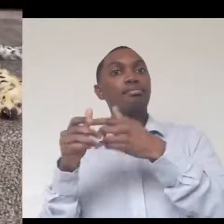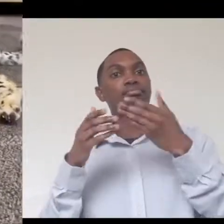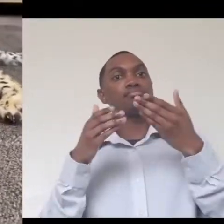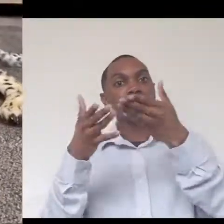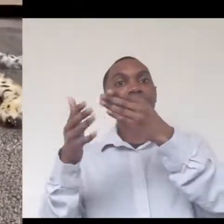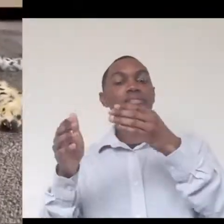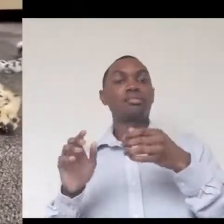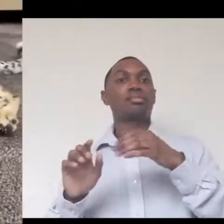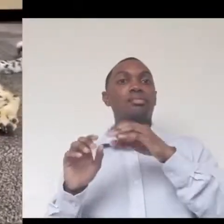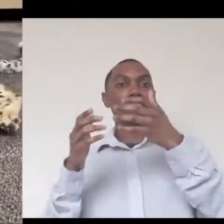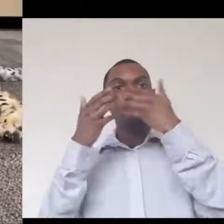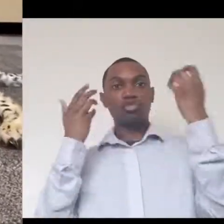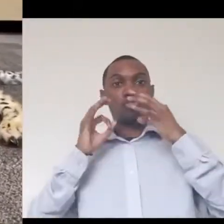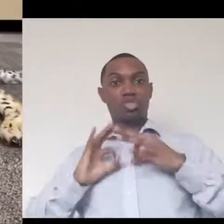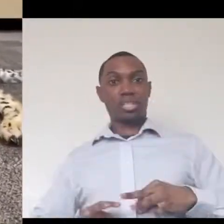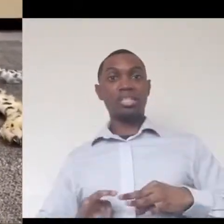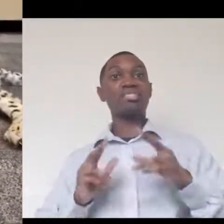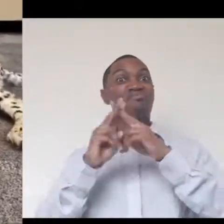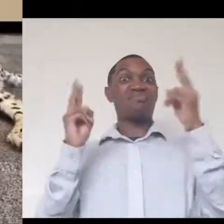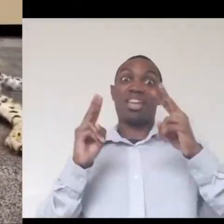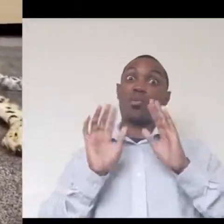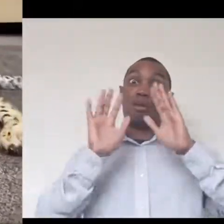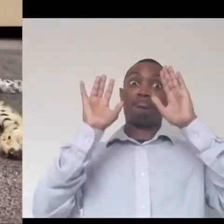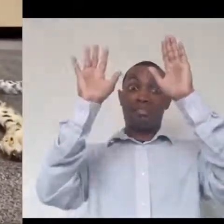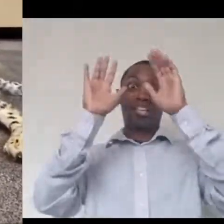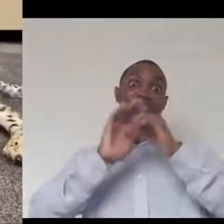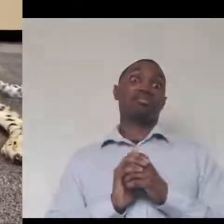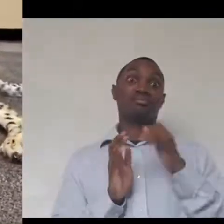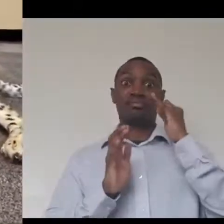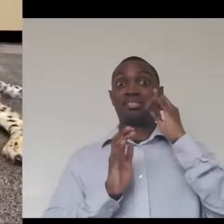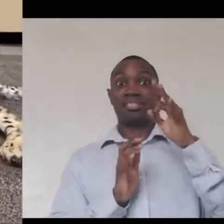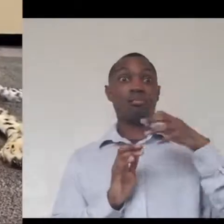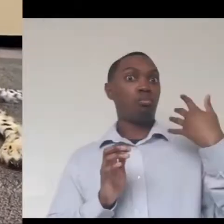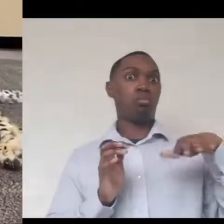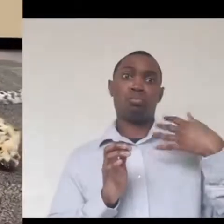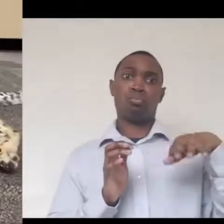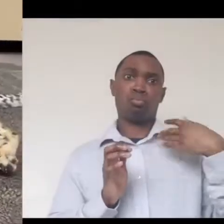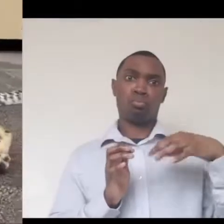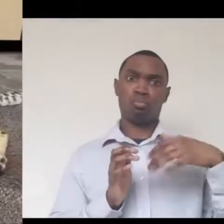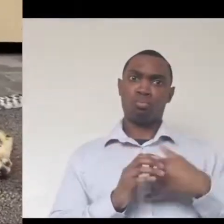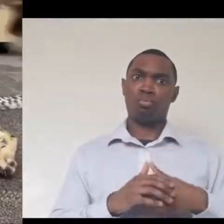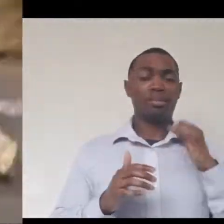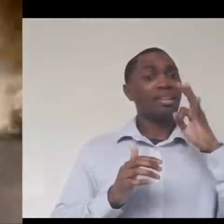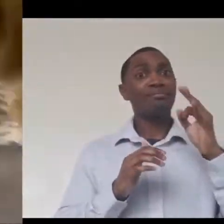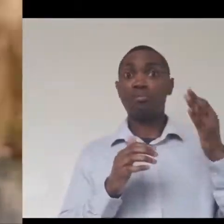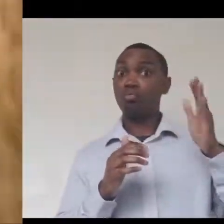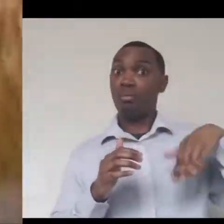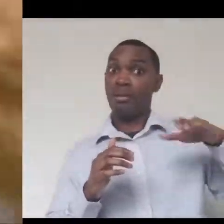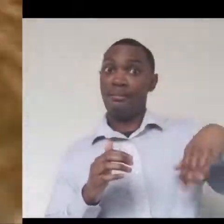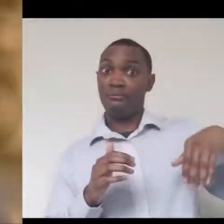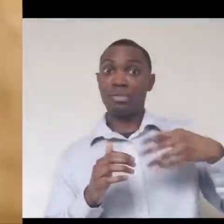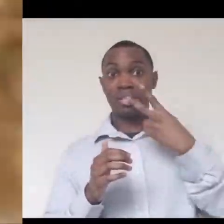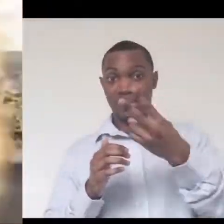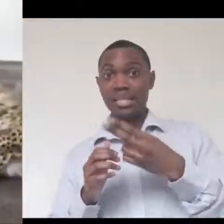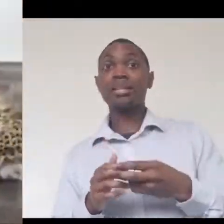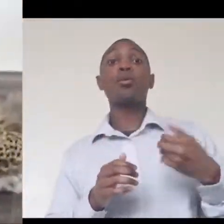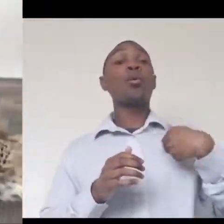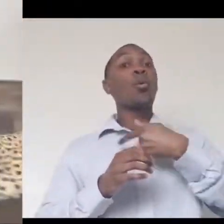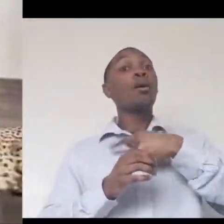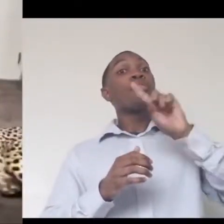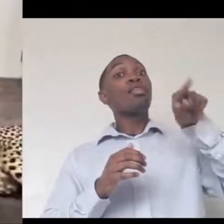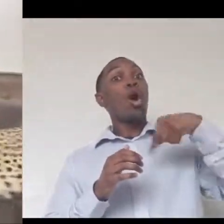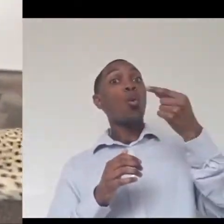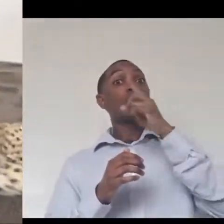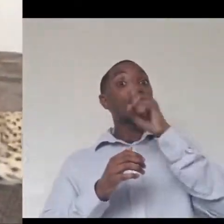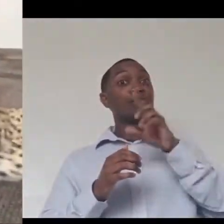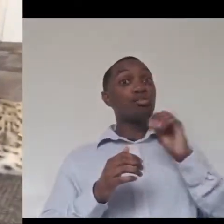really amazing. If you have not seen it yet, definitely have to come and check us out at the Cheetah Encounter. We're one of the only zoos in the